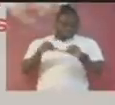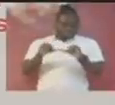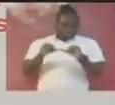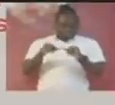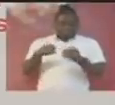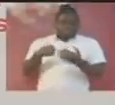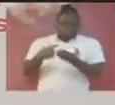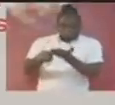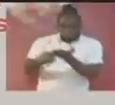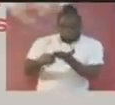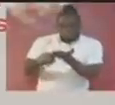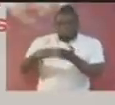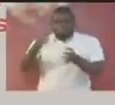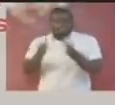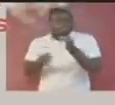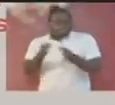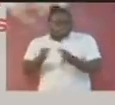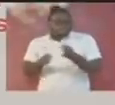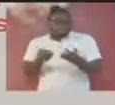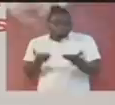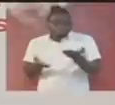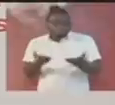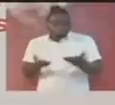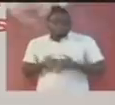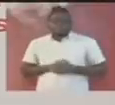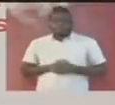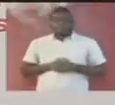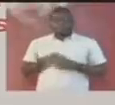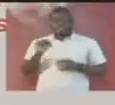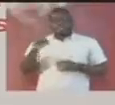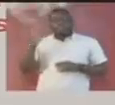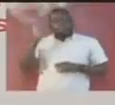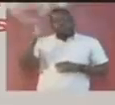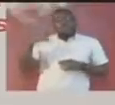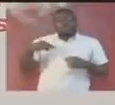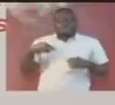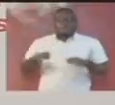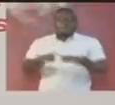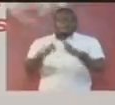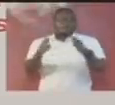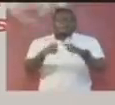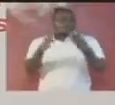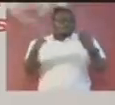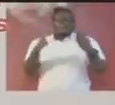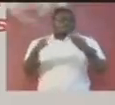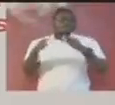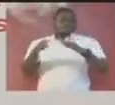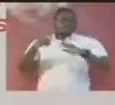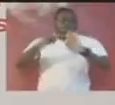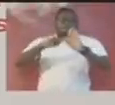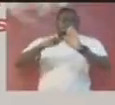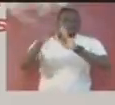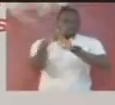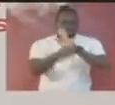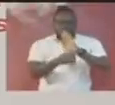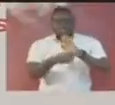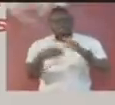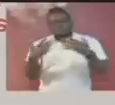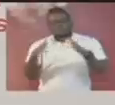mean, the borders have to be reopened at some point in time. Whenever that is, that conversation will start